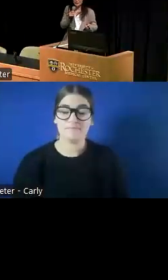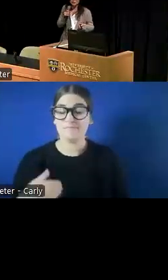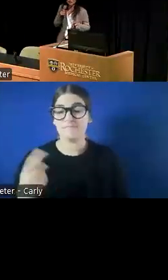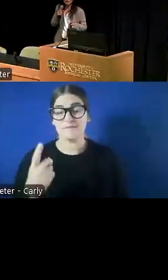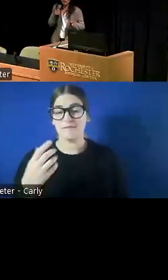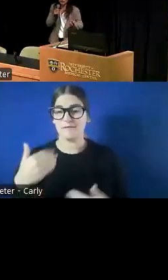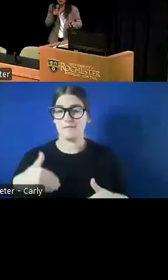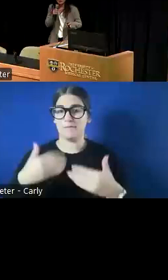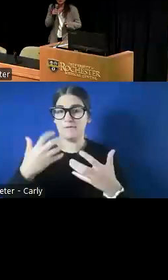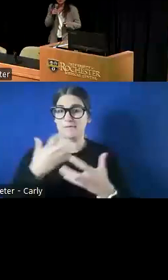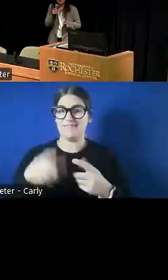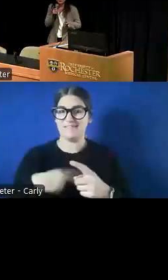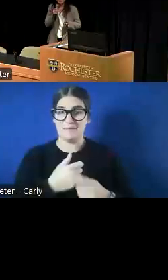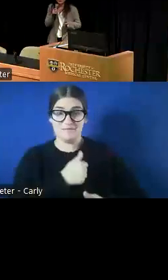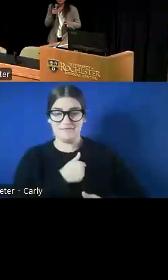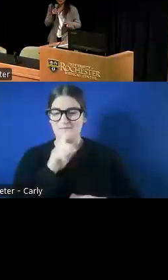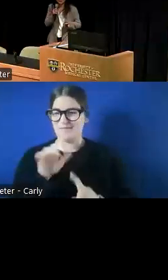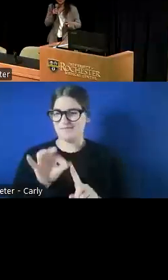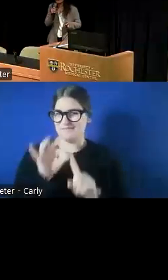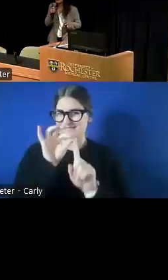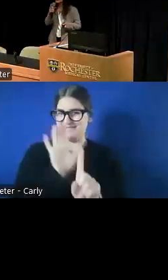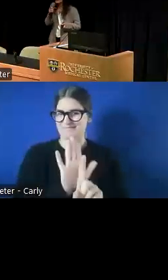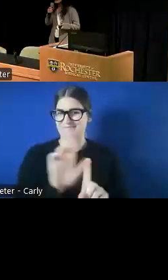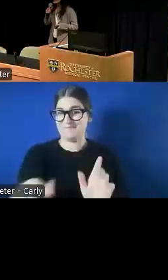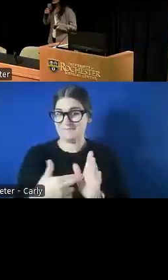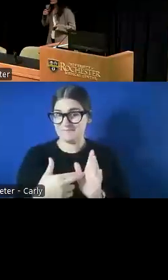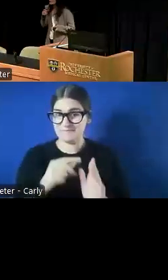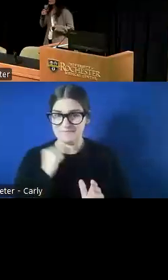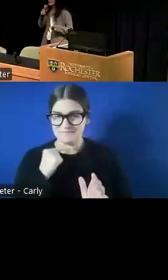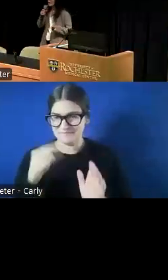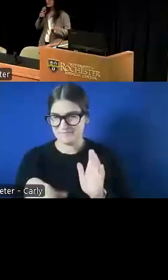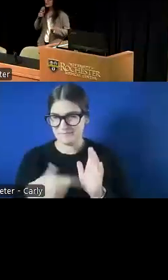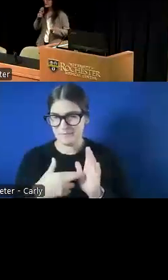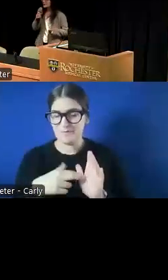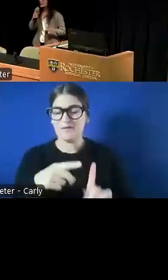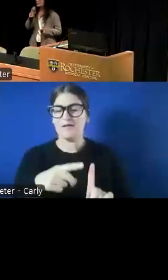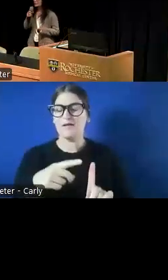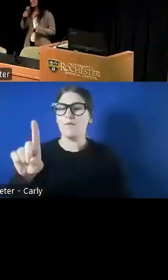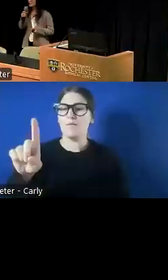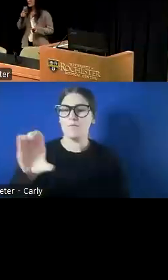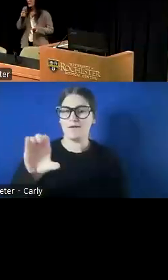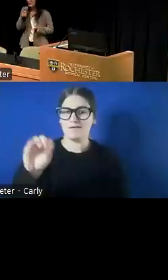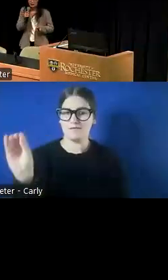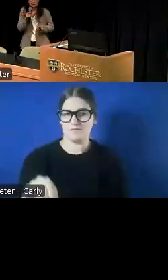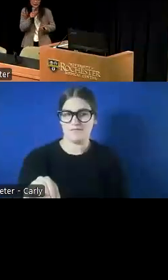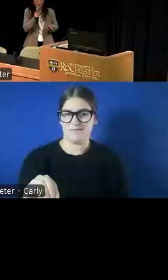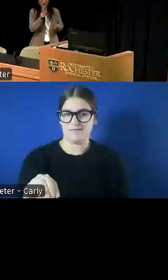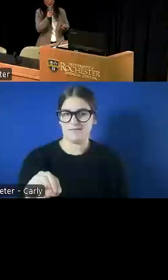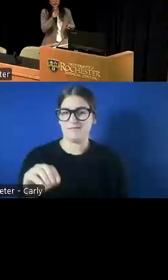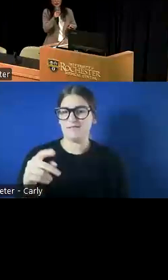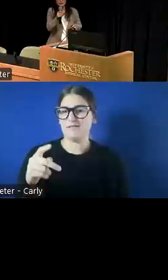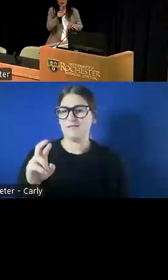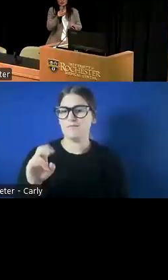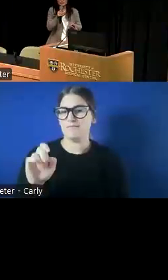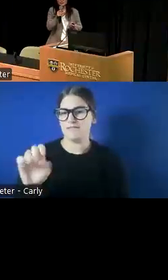of military chaplain, a unique part of military chaplain's role, is that they hold 100% privileged communication.